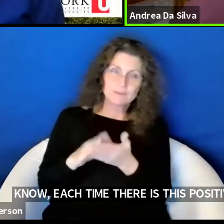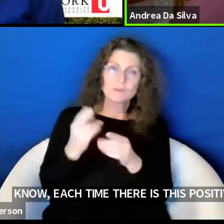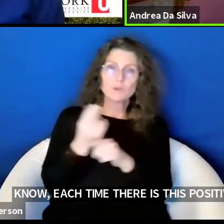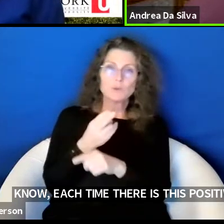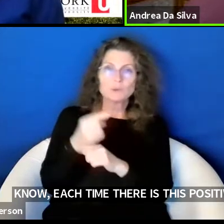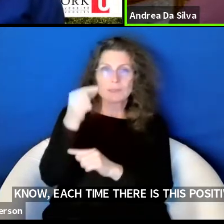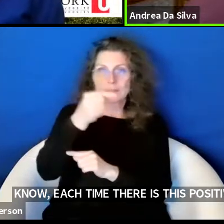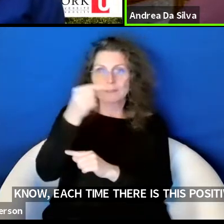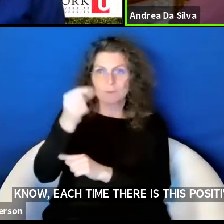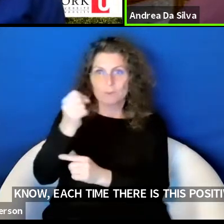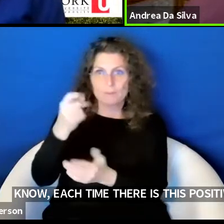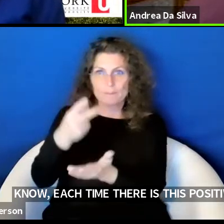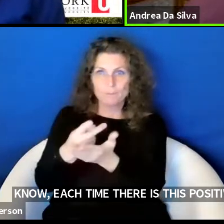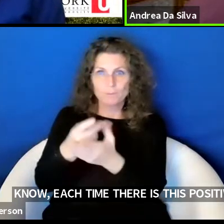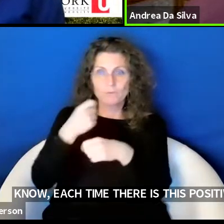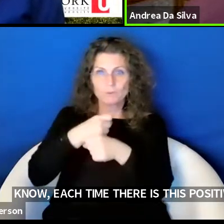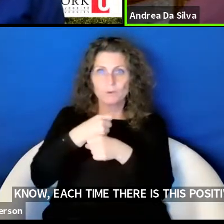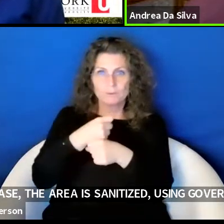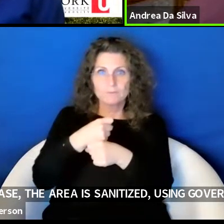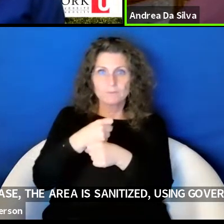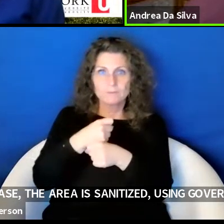products. So